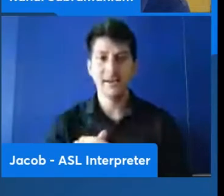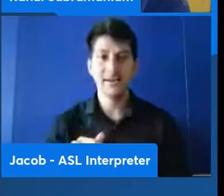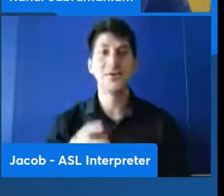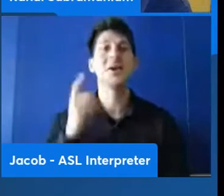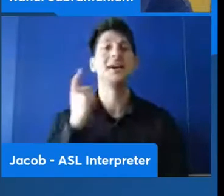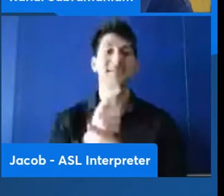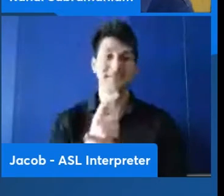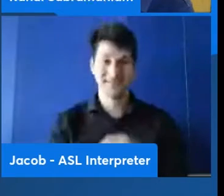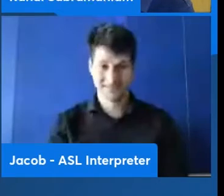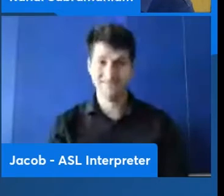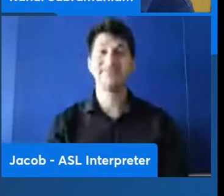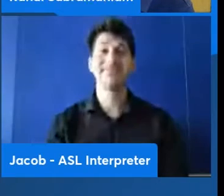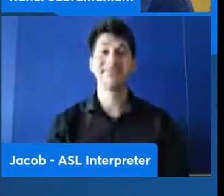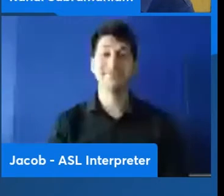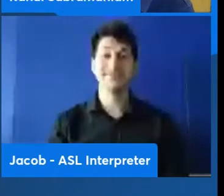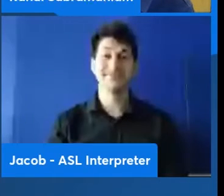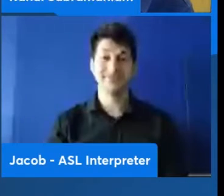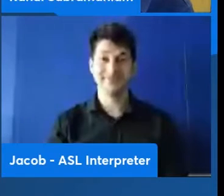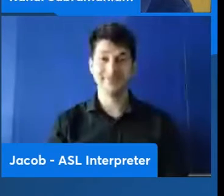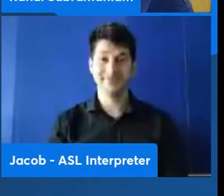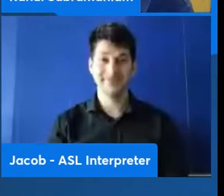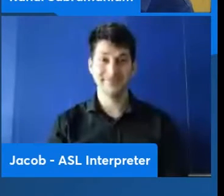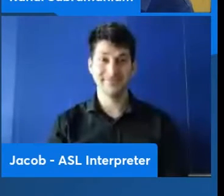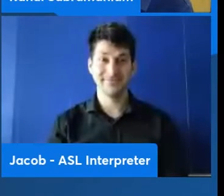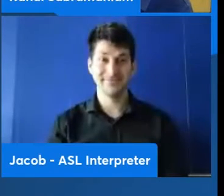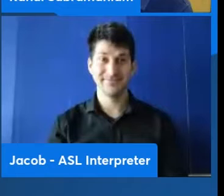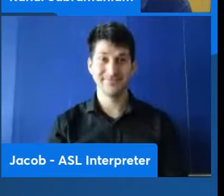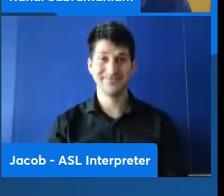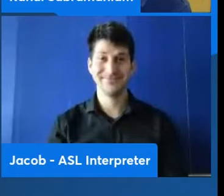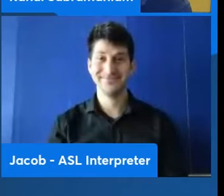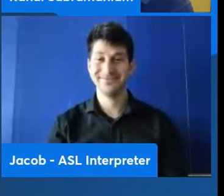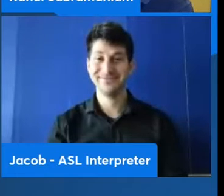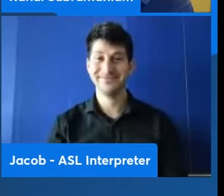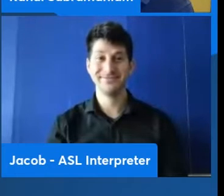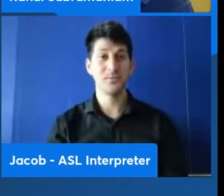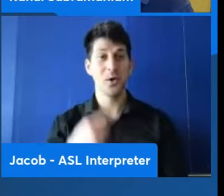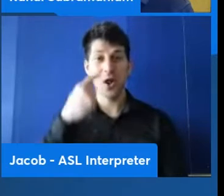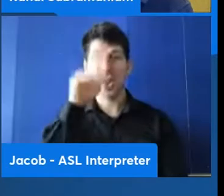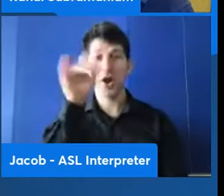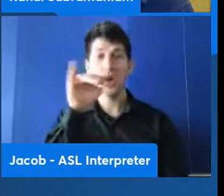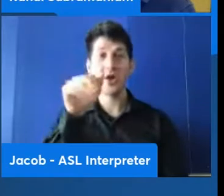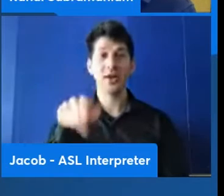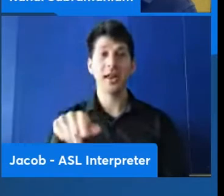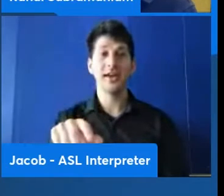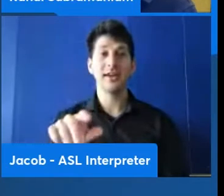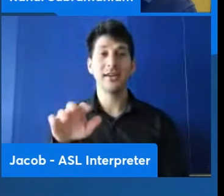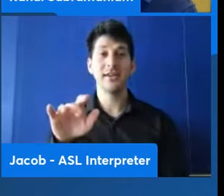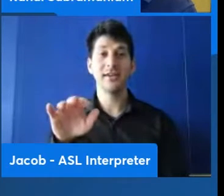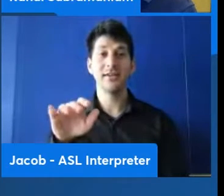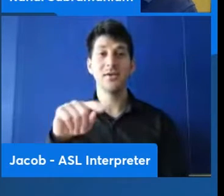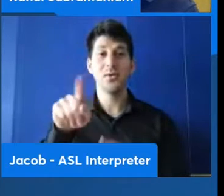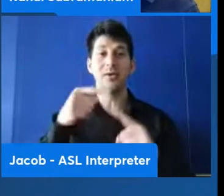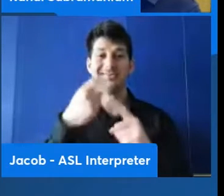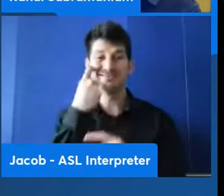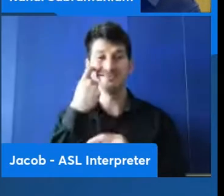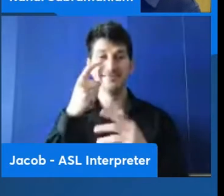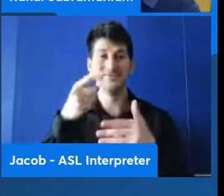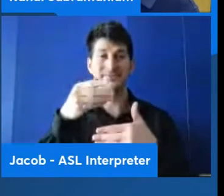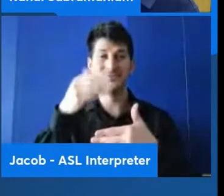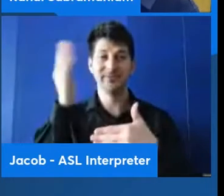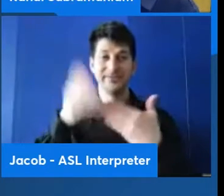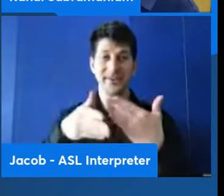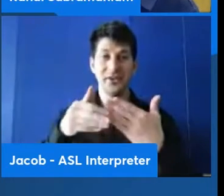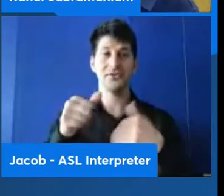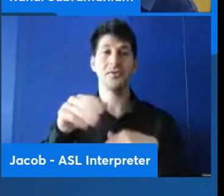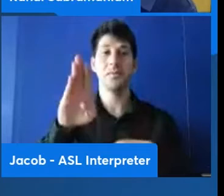go. That's this back on the bench. That looks like the image when you just finished and got it to